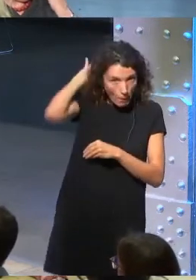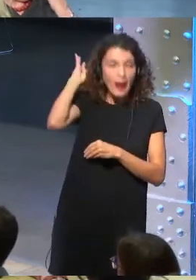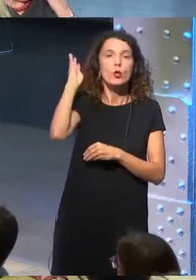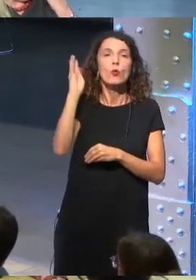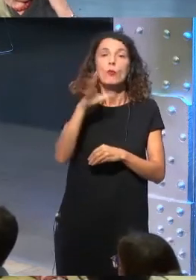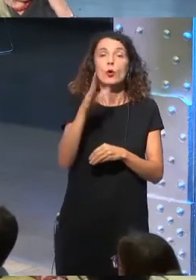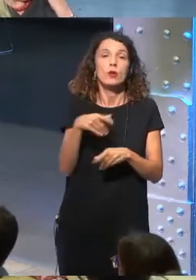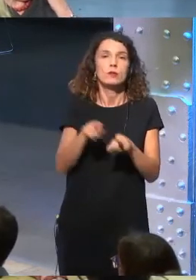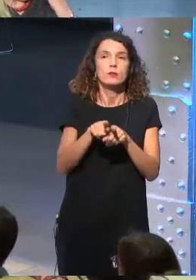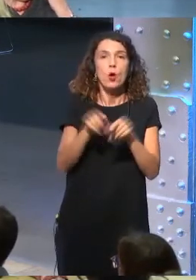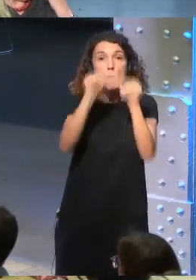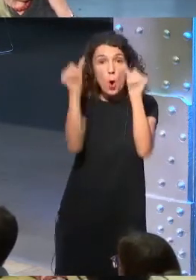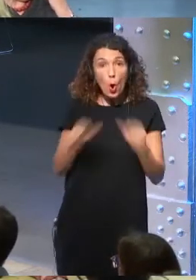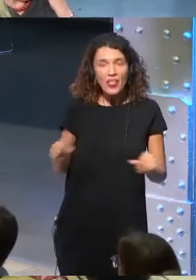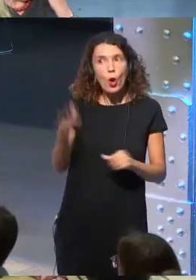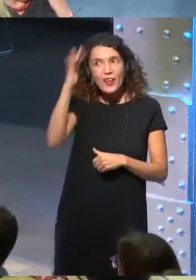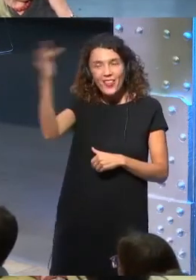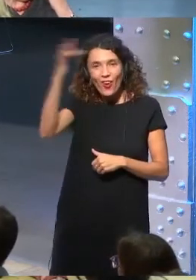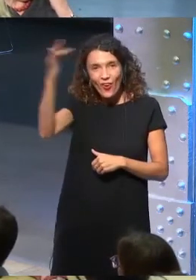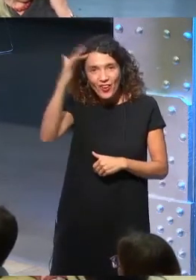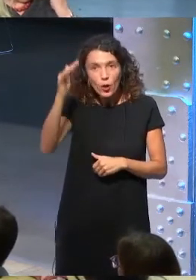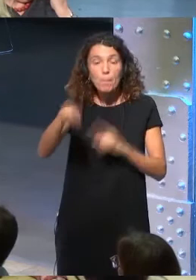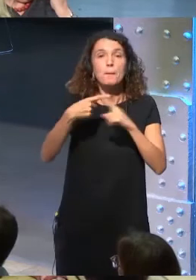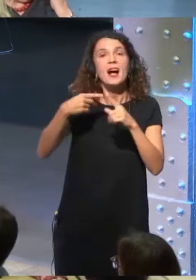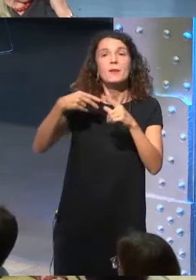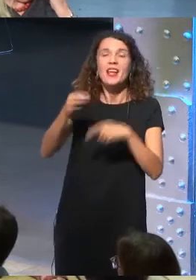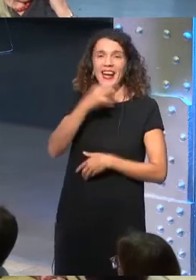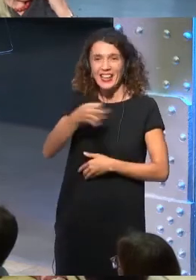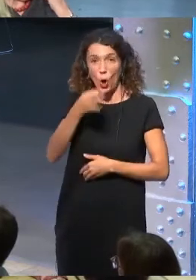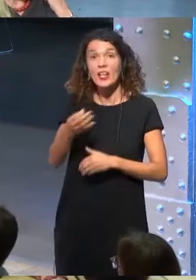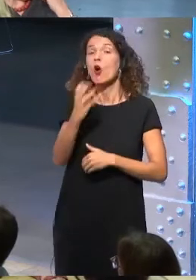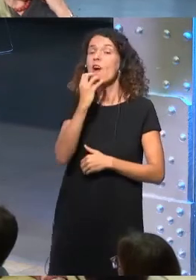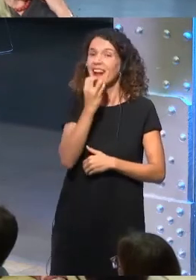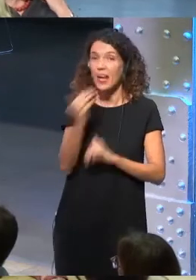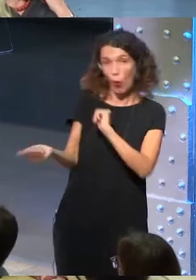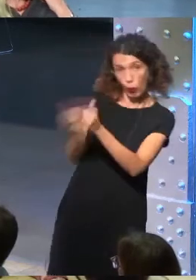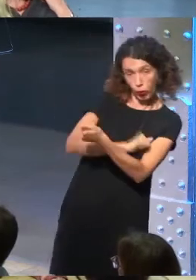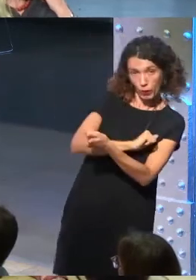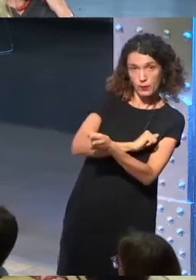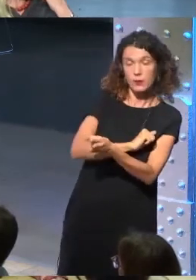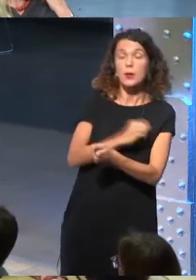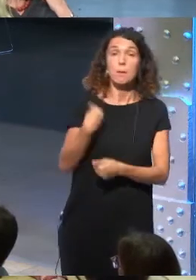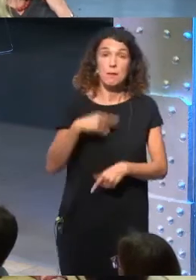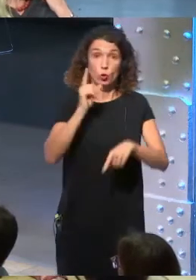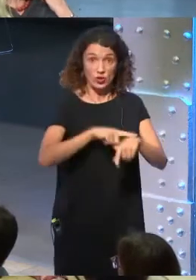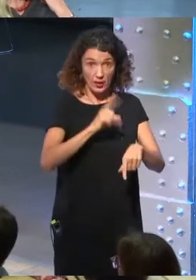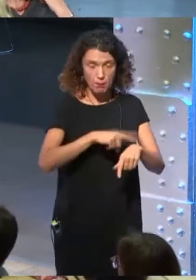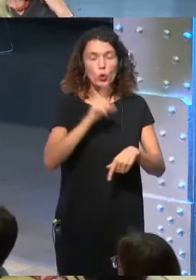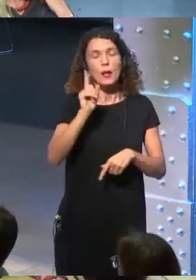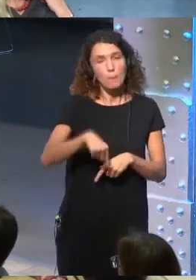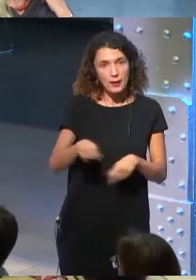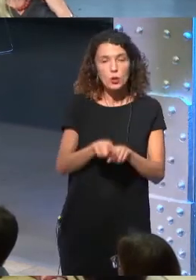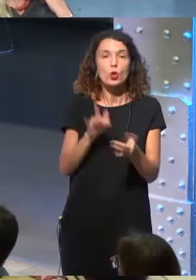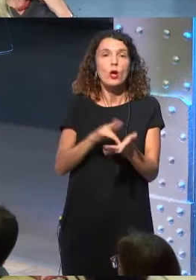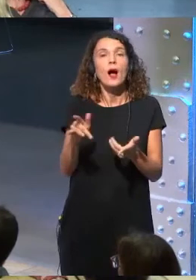Roman discourse after the ideographic models and Hellenic models. At the